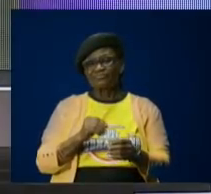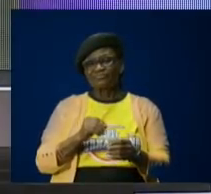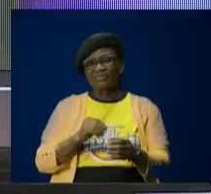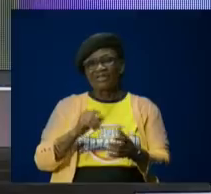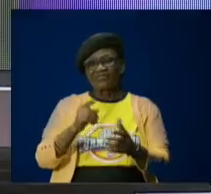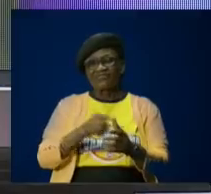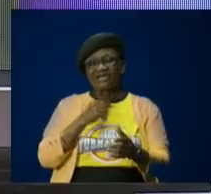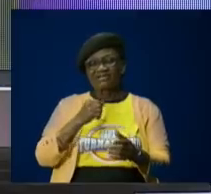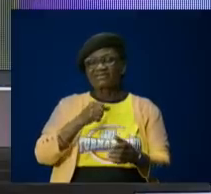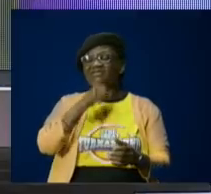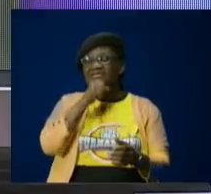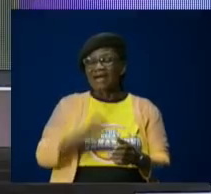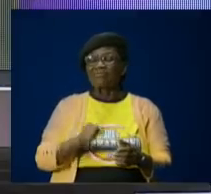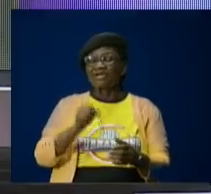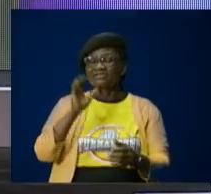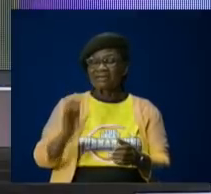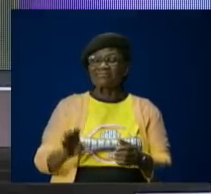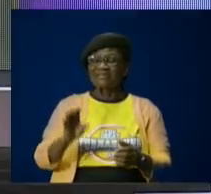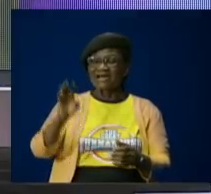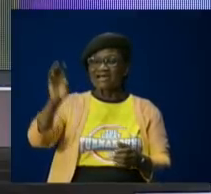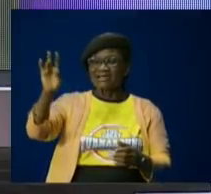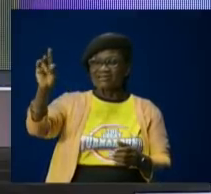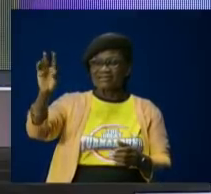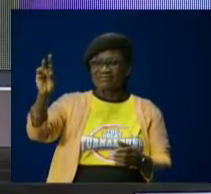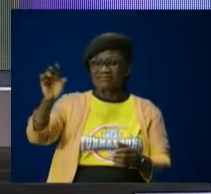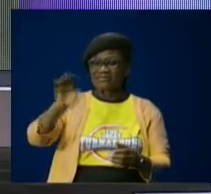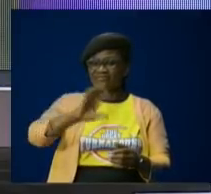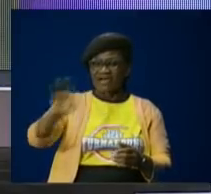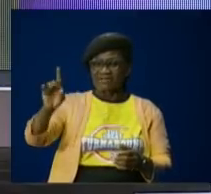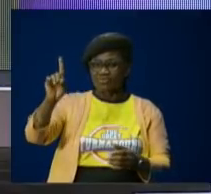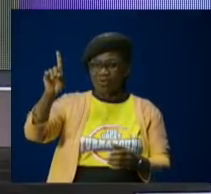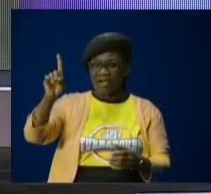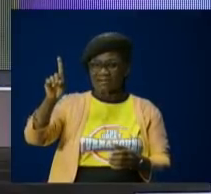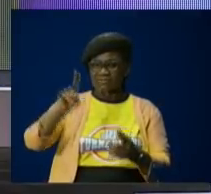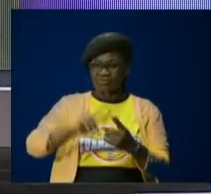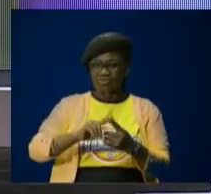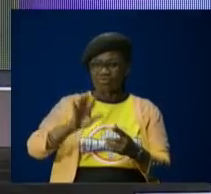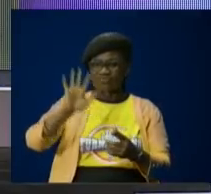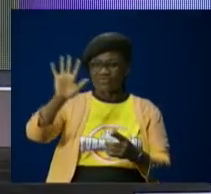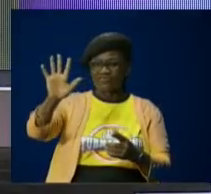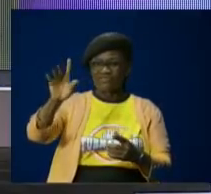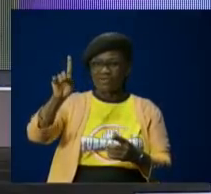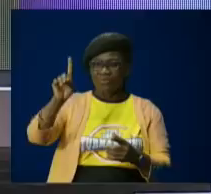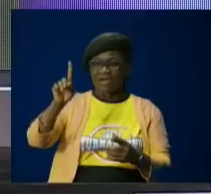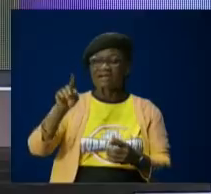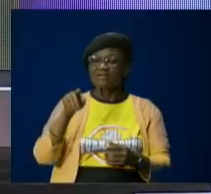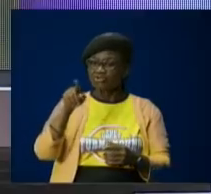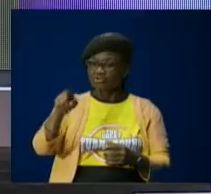Samuel 17 from verse 1 to 51, you need